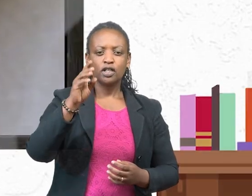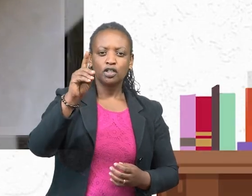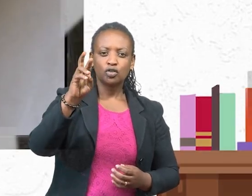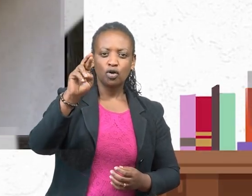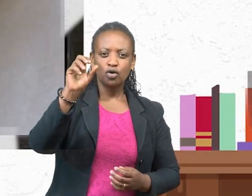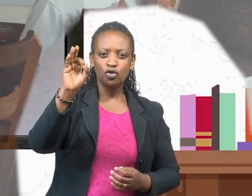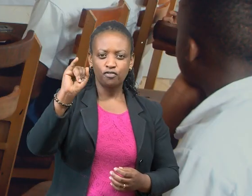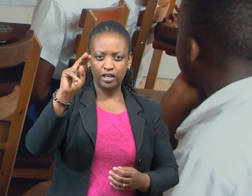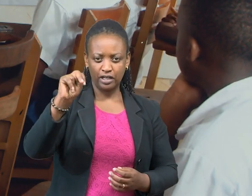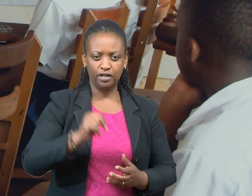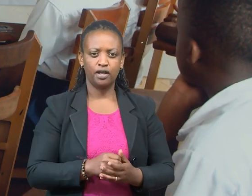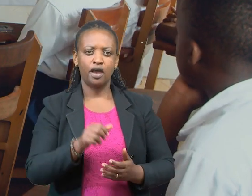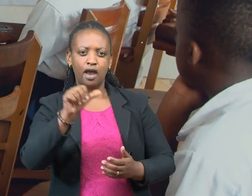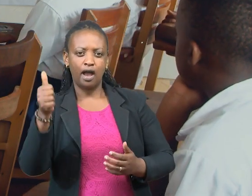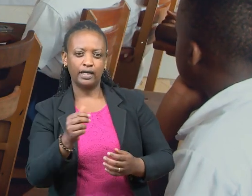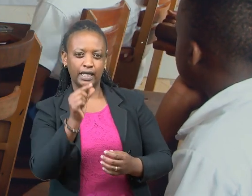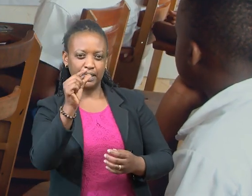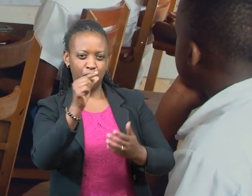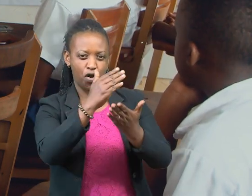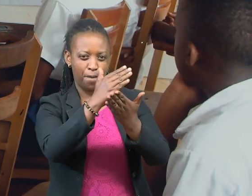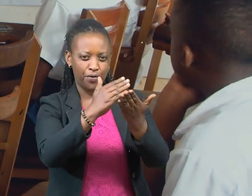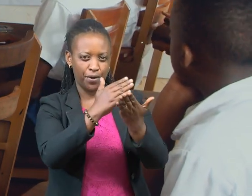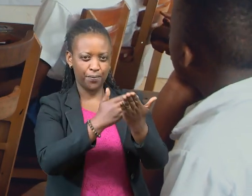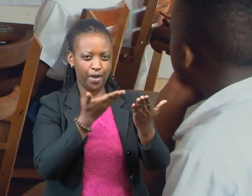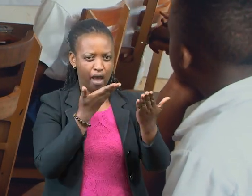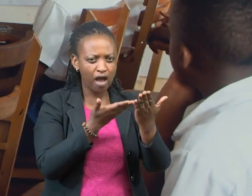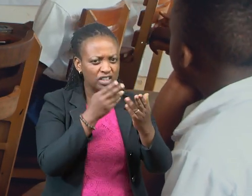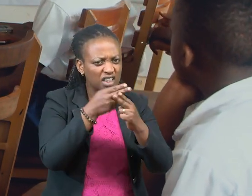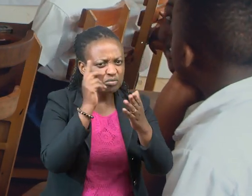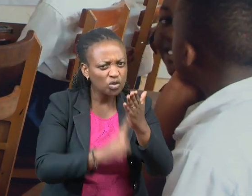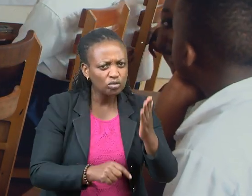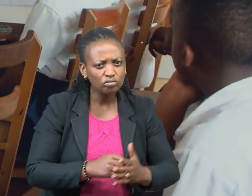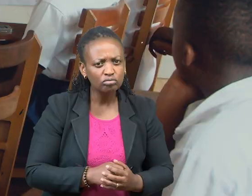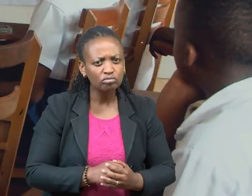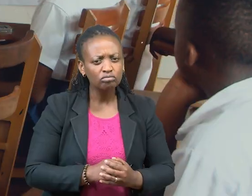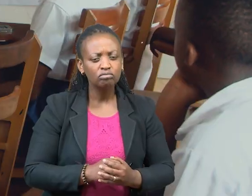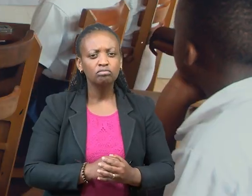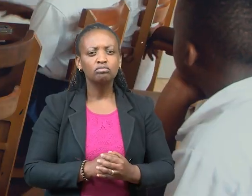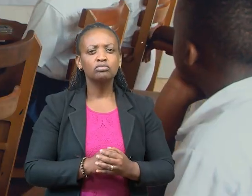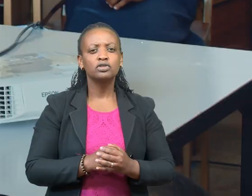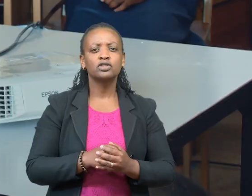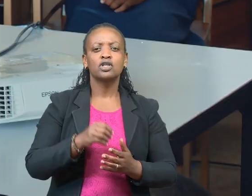pectoral fin. We have another small part here. We call it